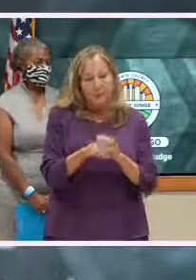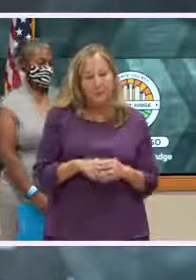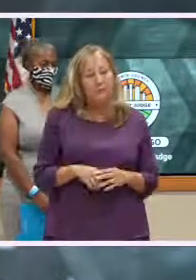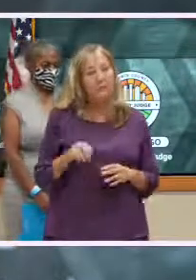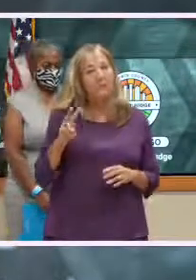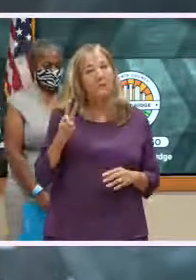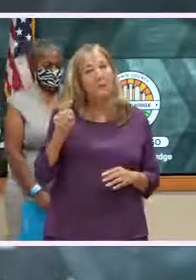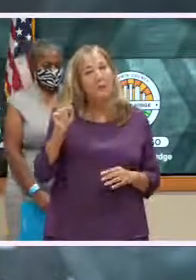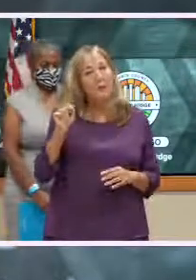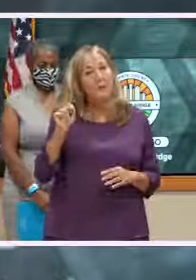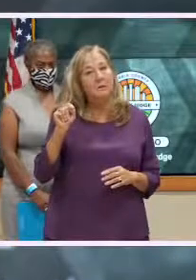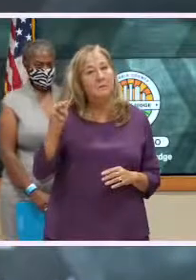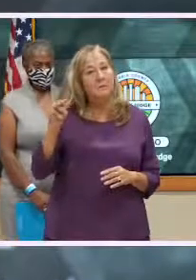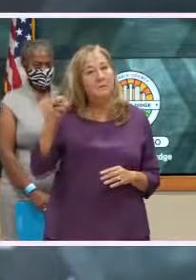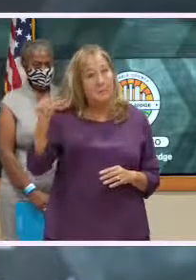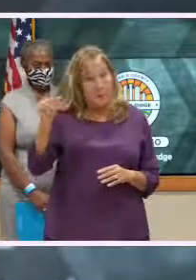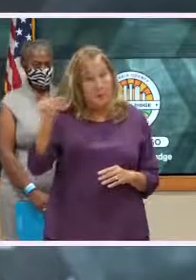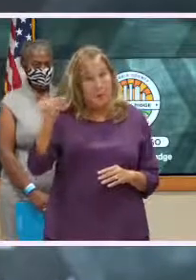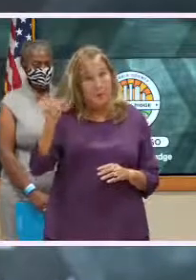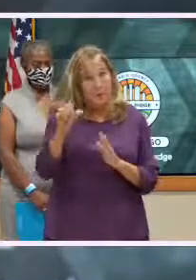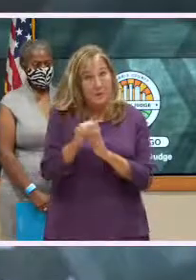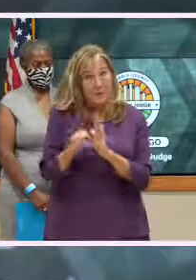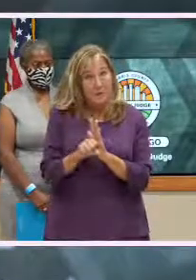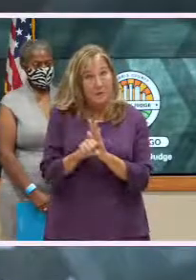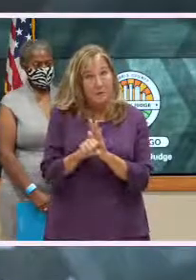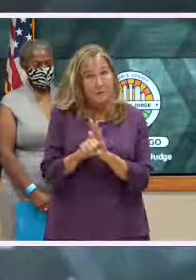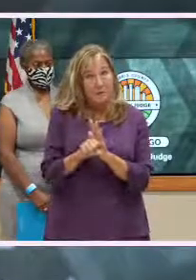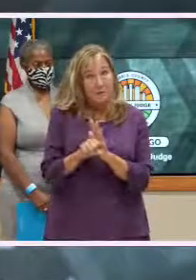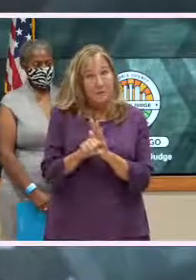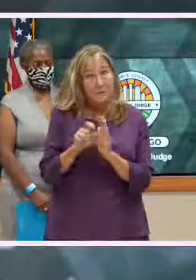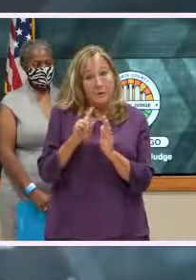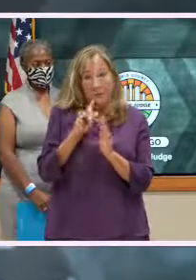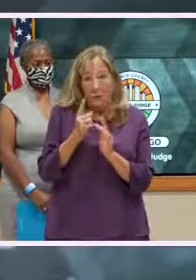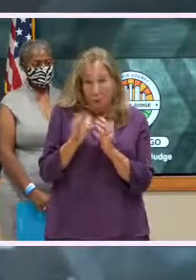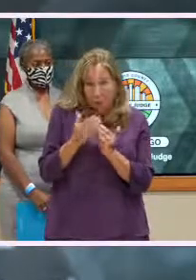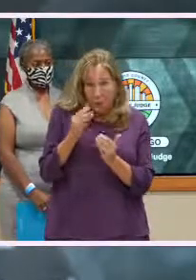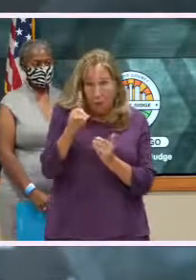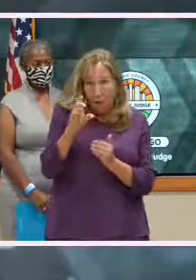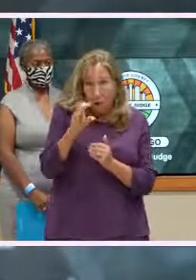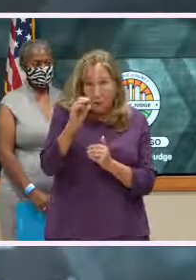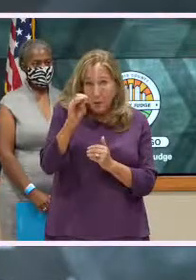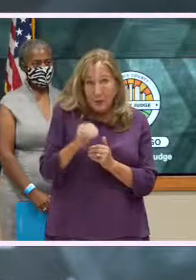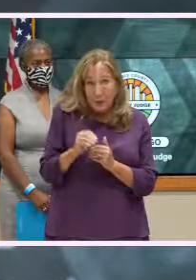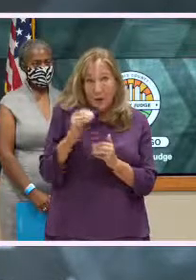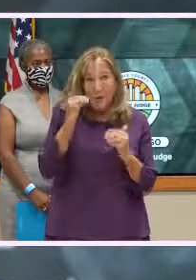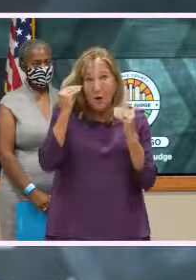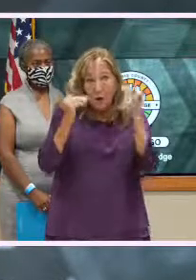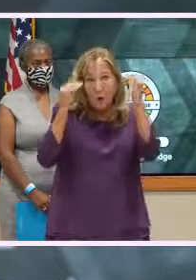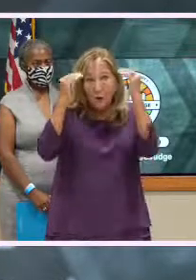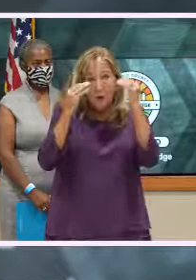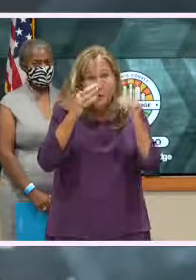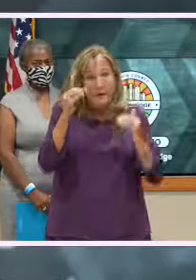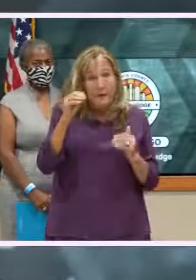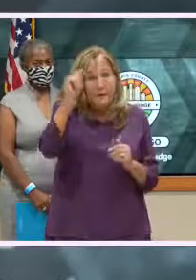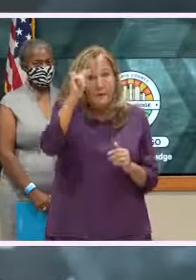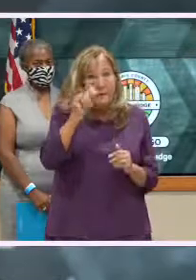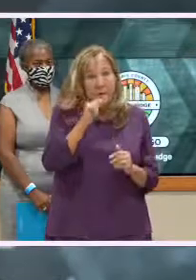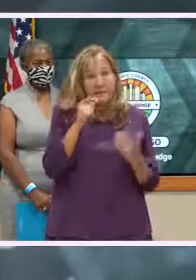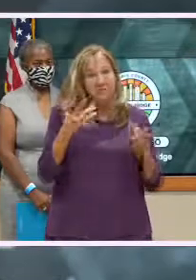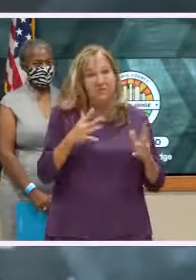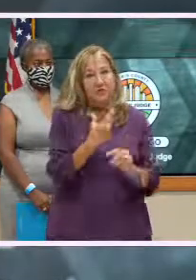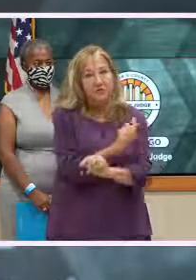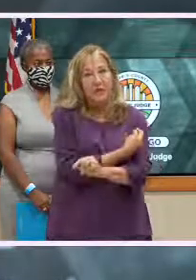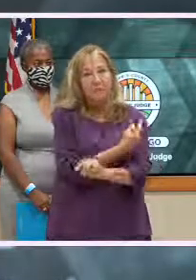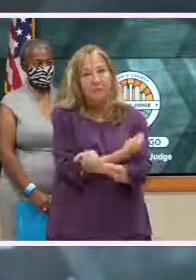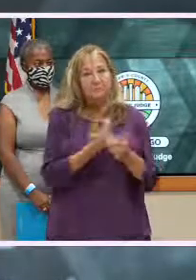and Massachusetts, essentially all of the adults and all of the adolescents are vaccinated. What that means